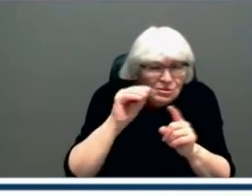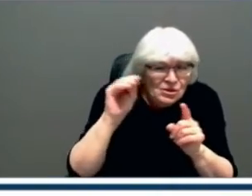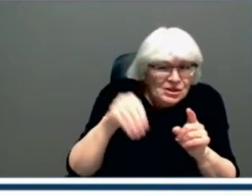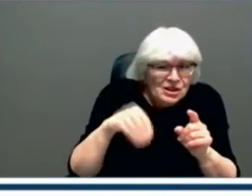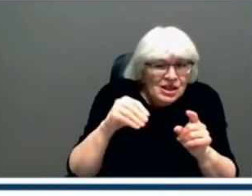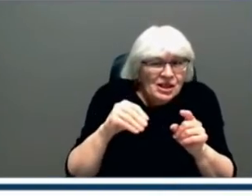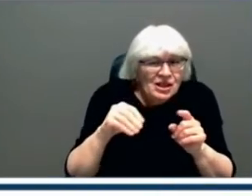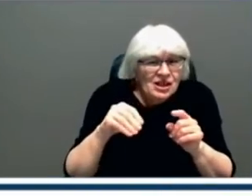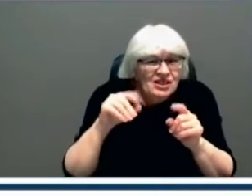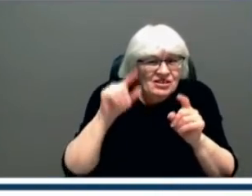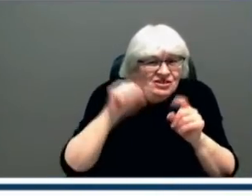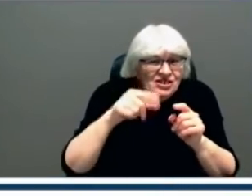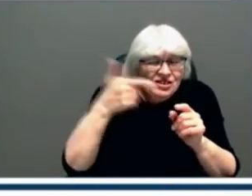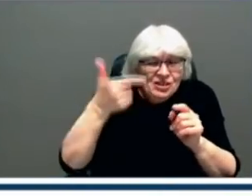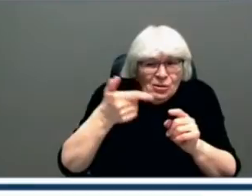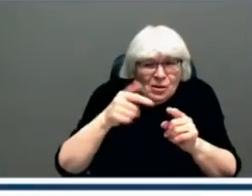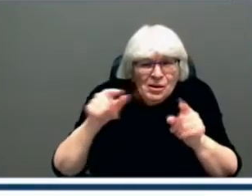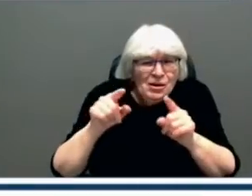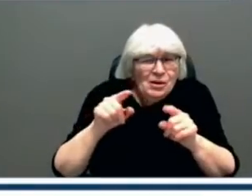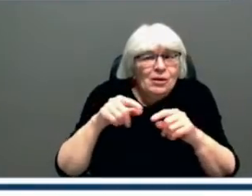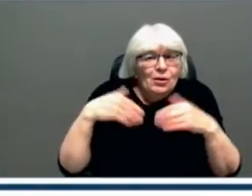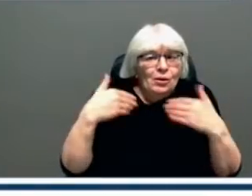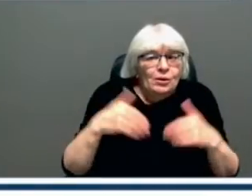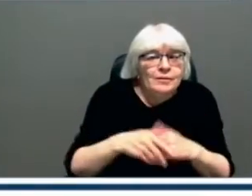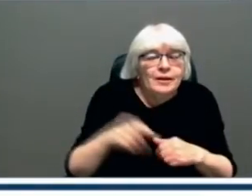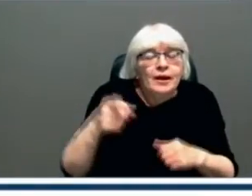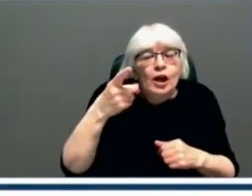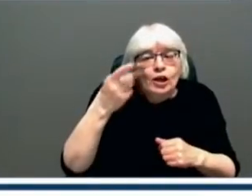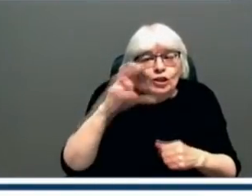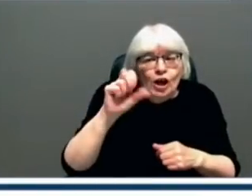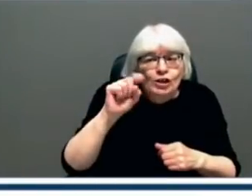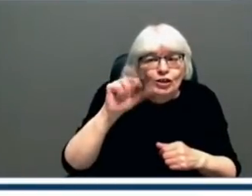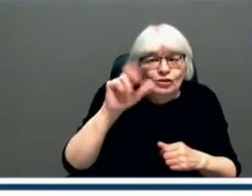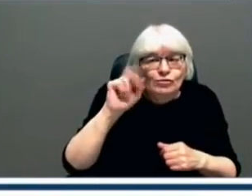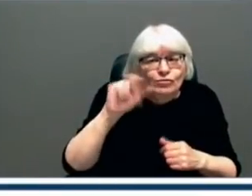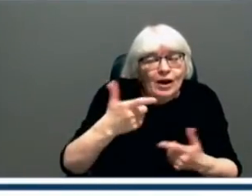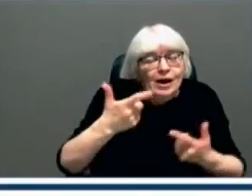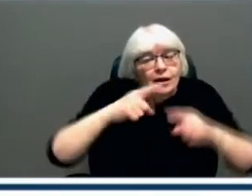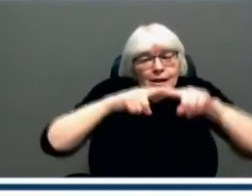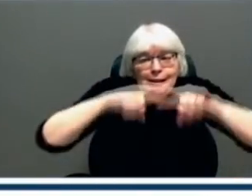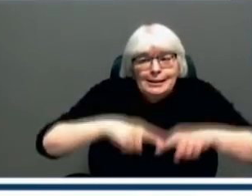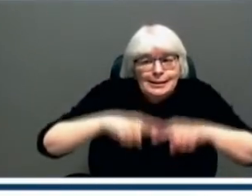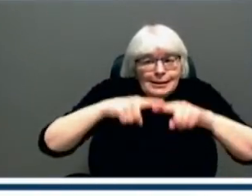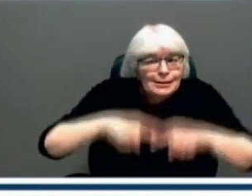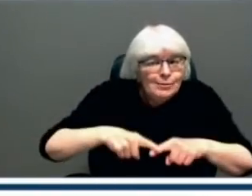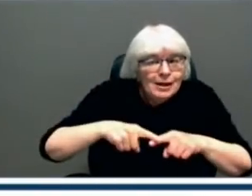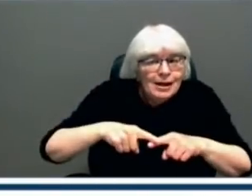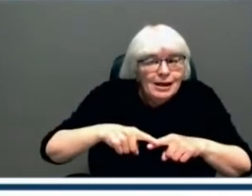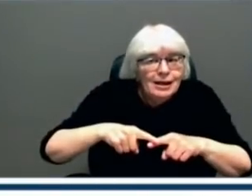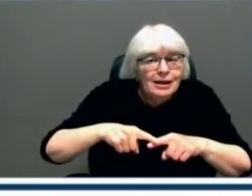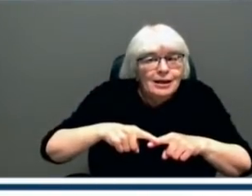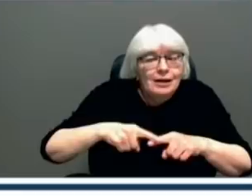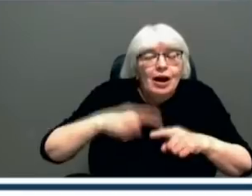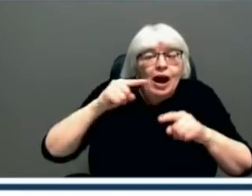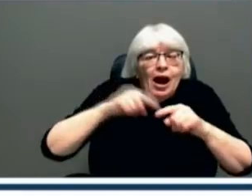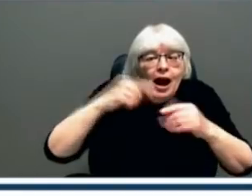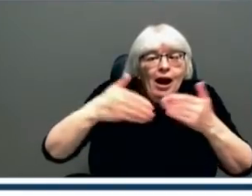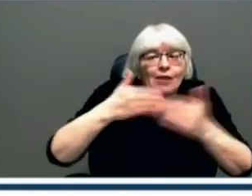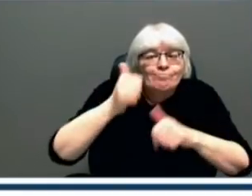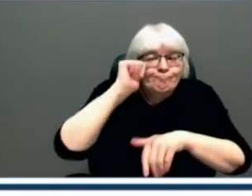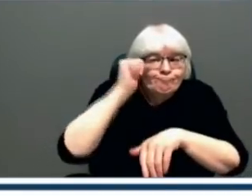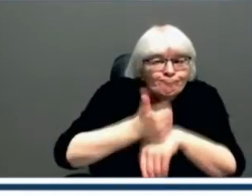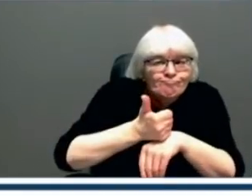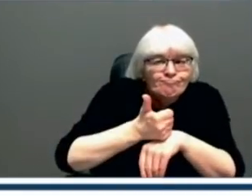So a lot of that depends on, we've got additional steps in place in terms of our reported support, early therapeutics, and